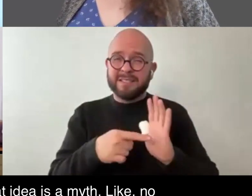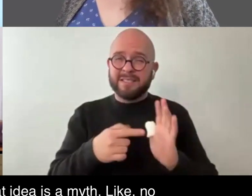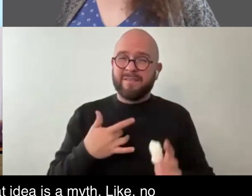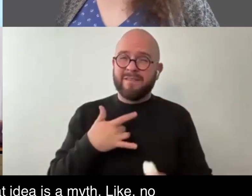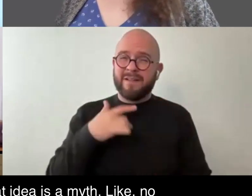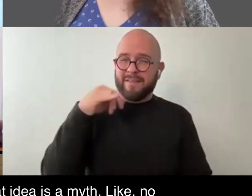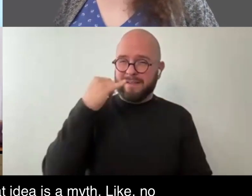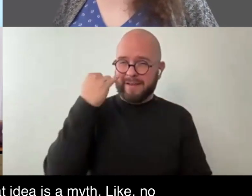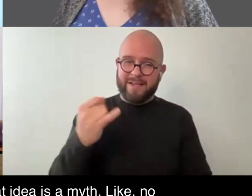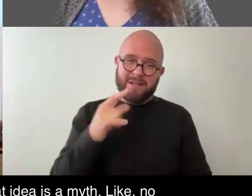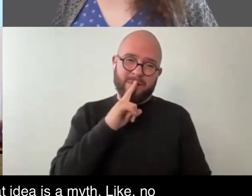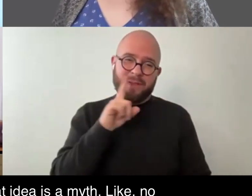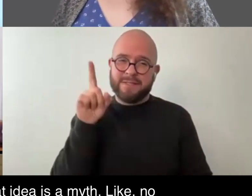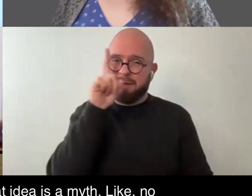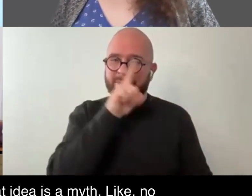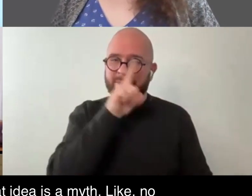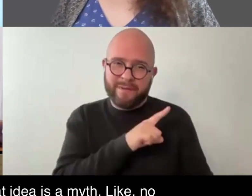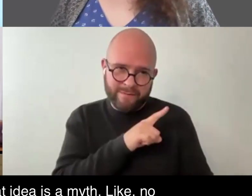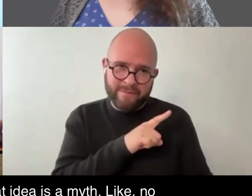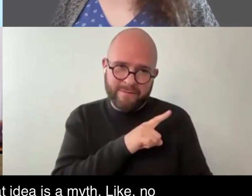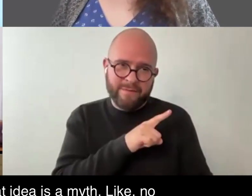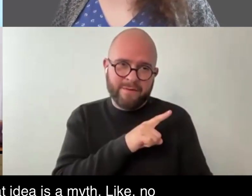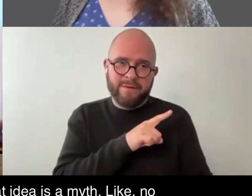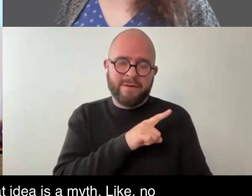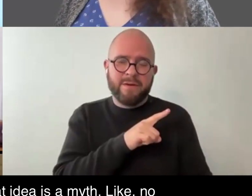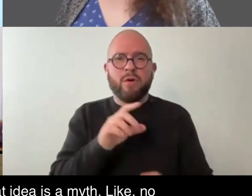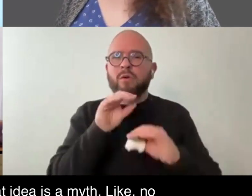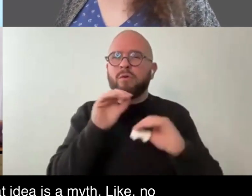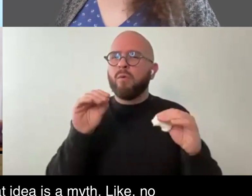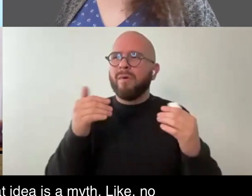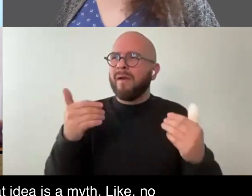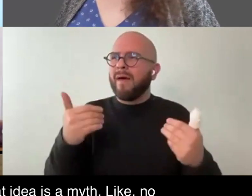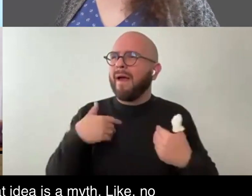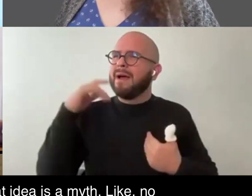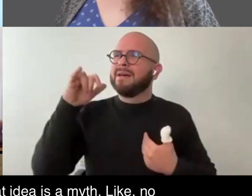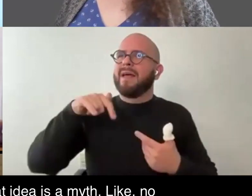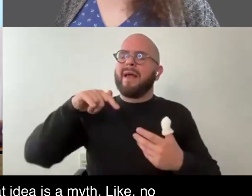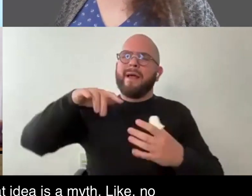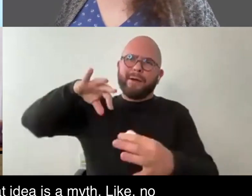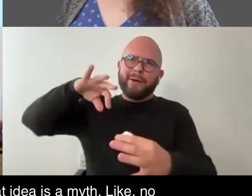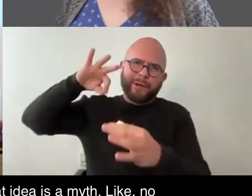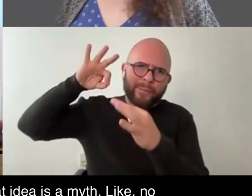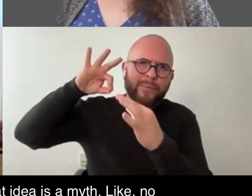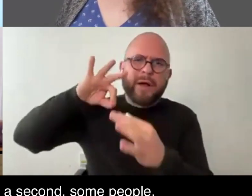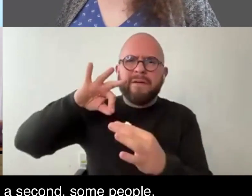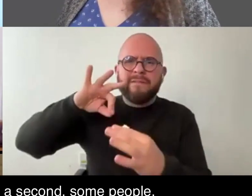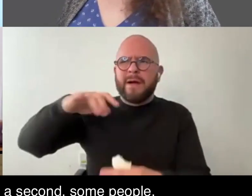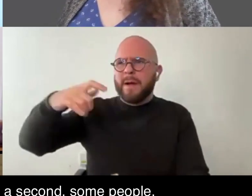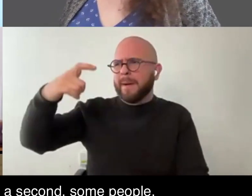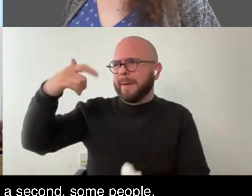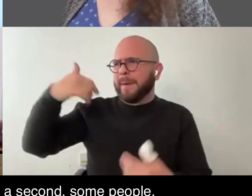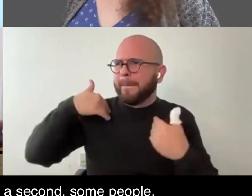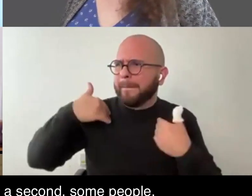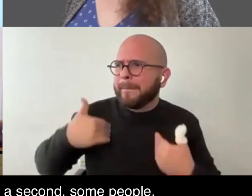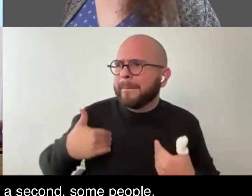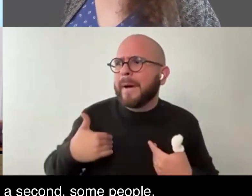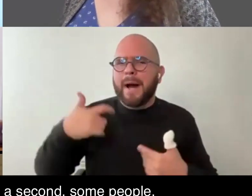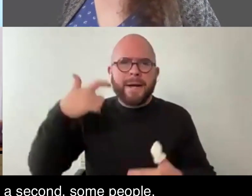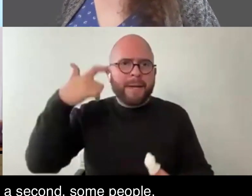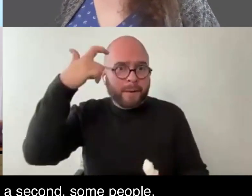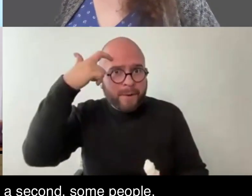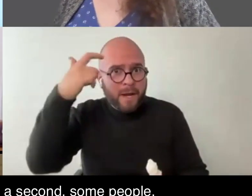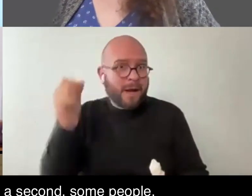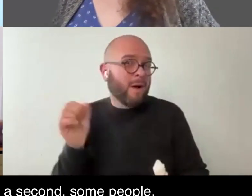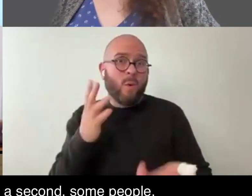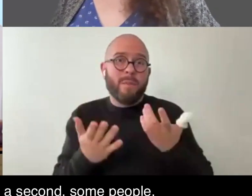one has that ideal, right, body mind, or I don't know, maybe you get it for like a second.